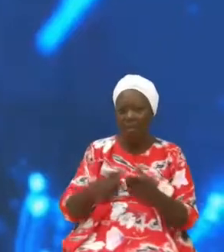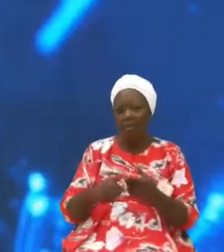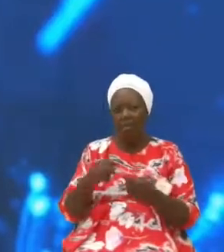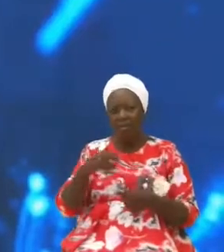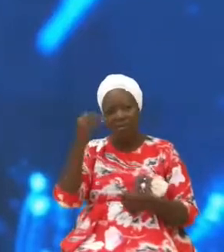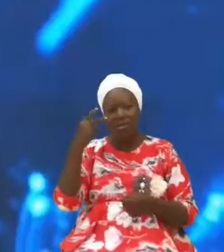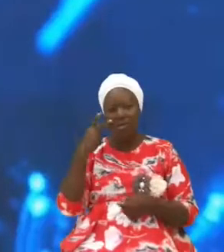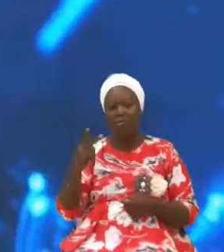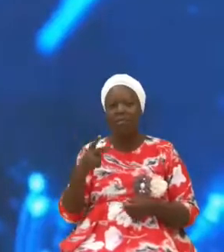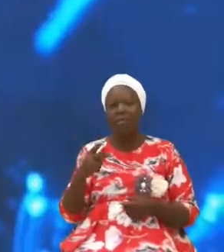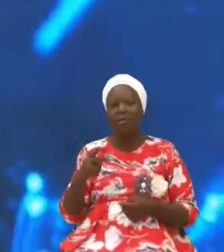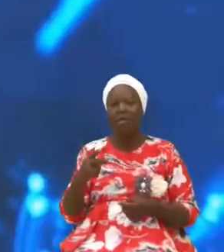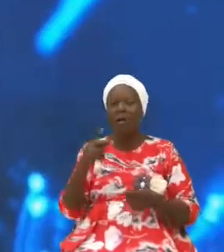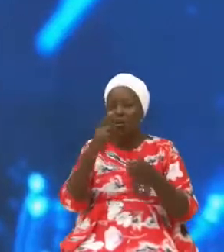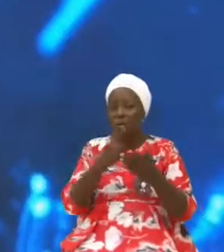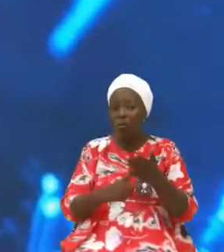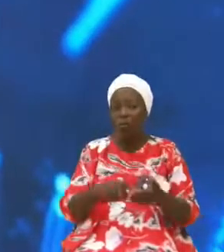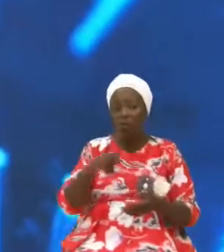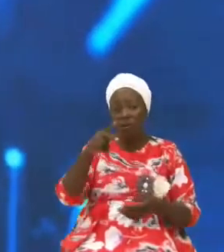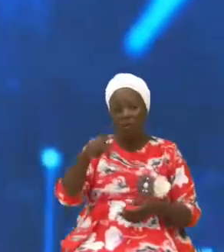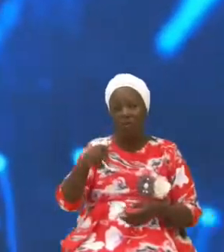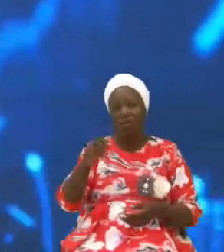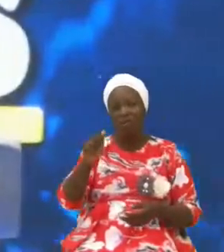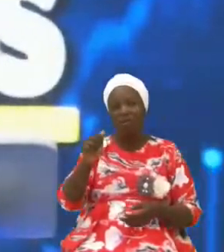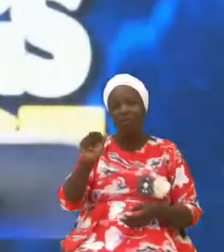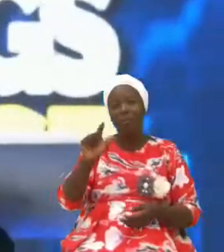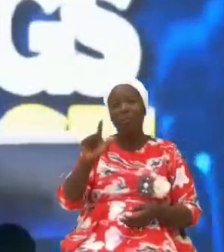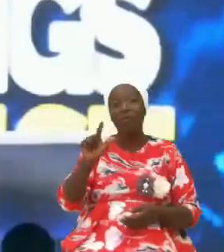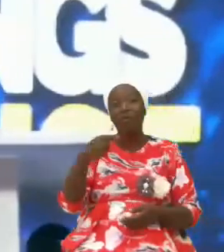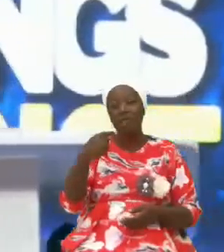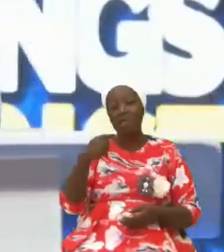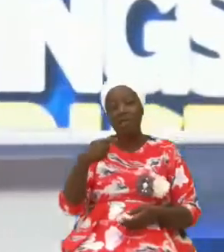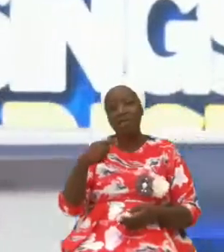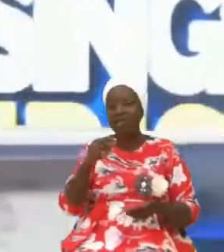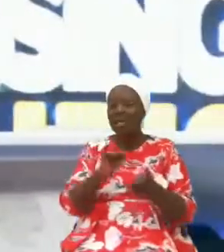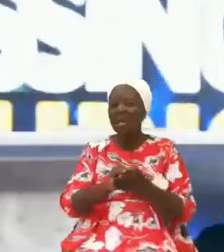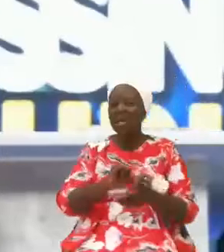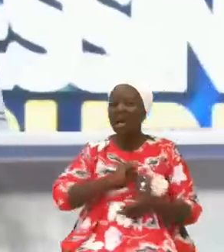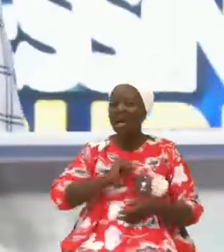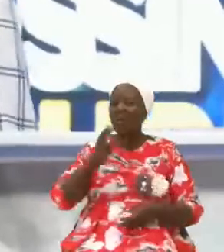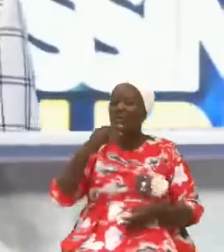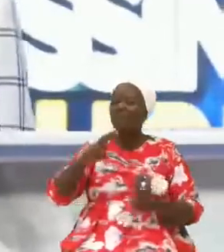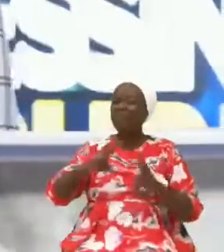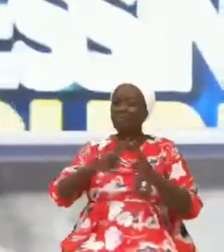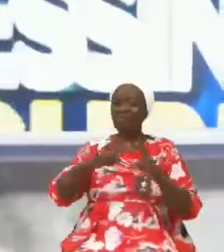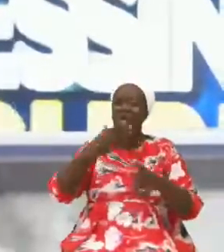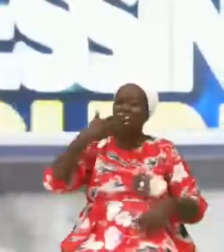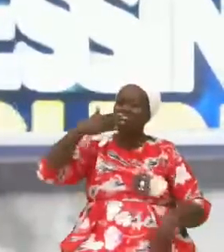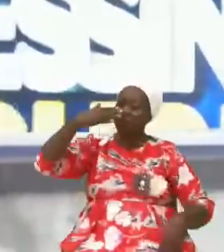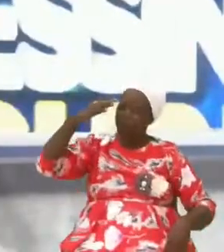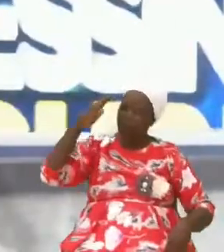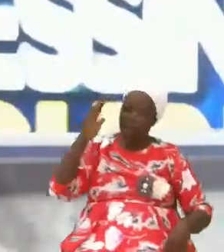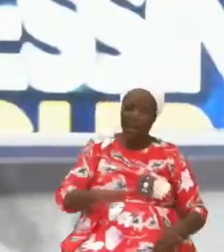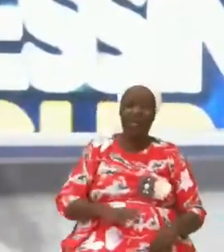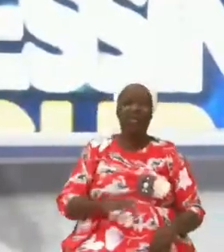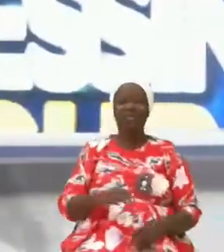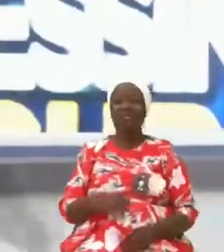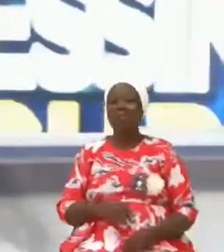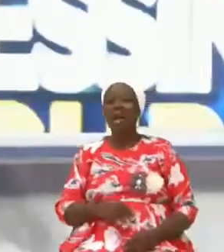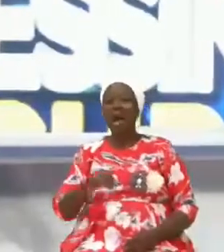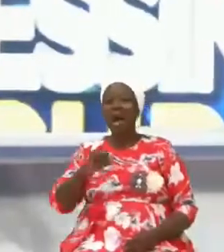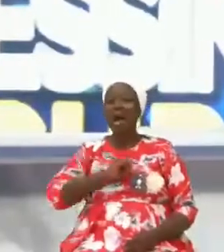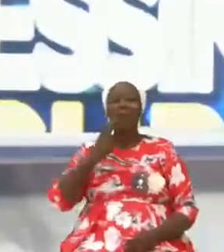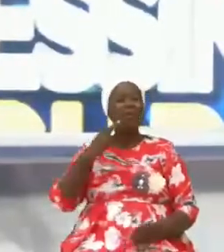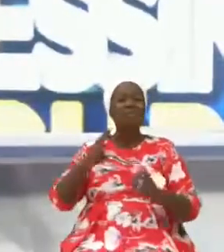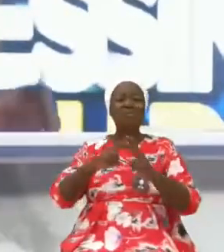became Paul, said, I was bad, very bad, as badness